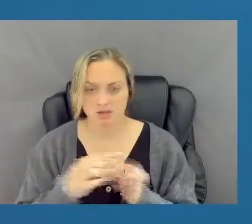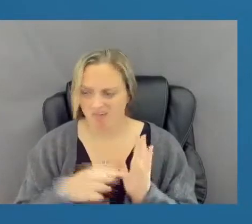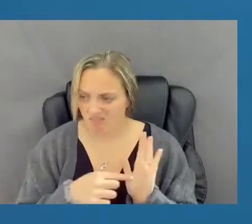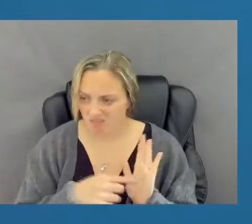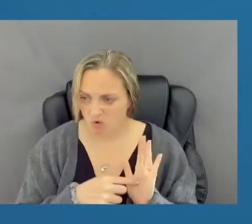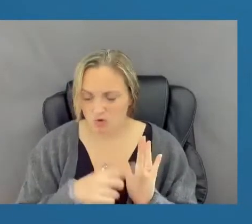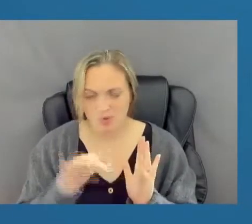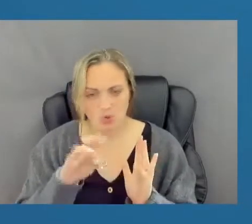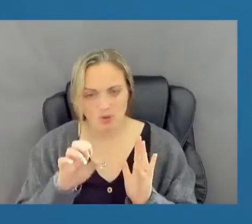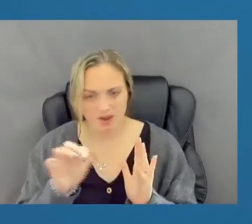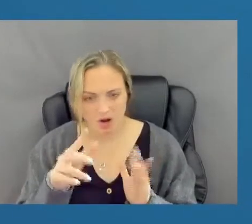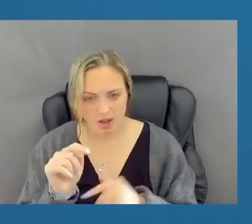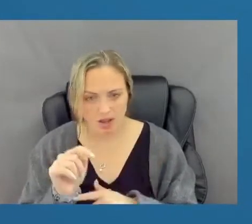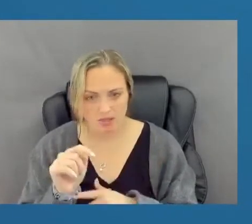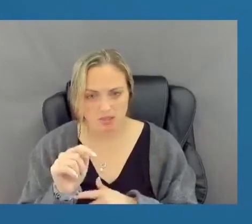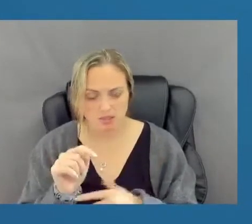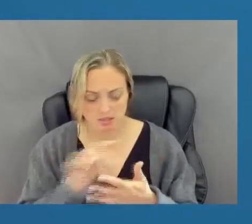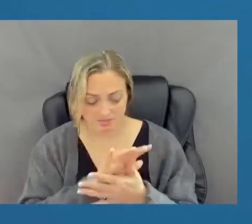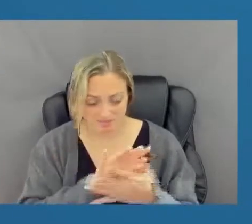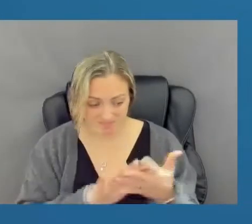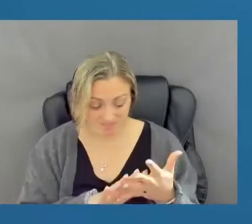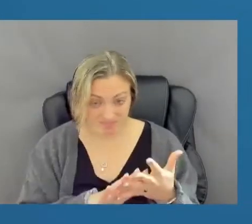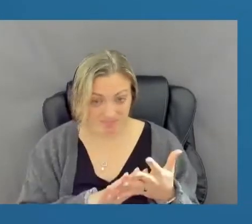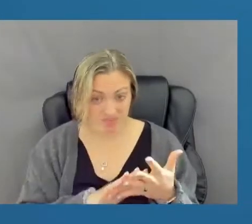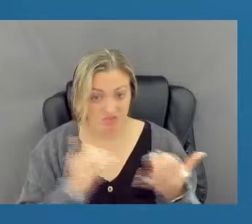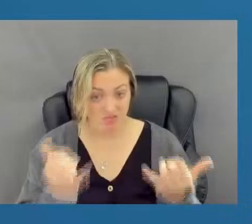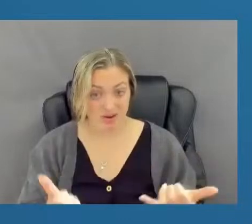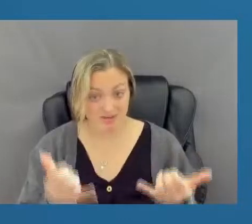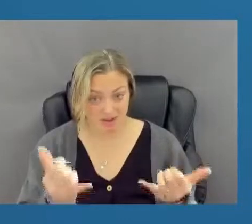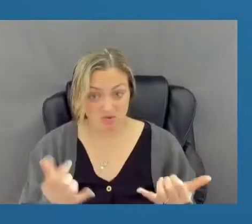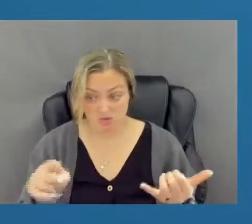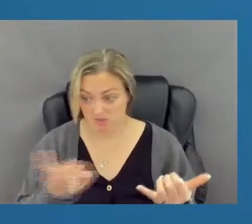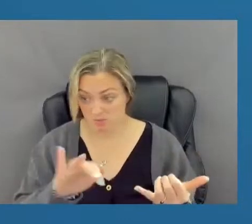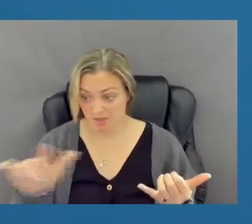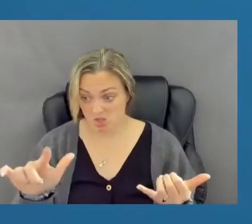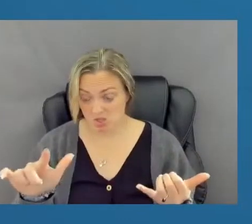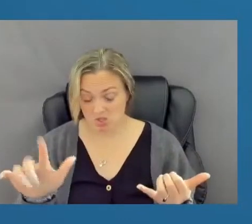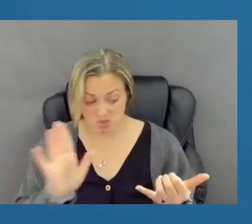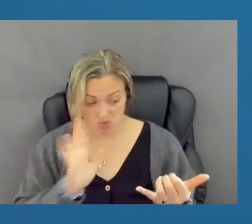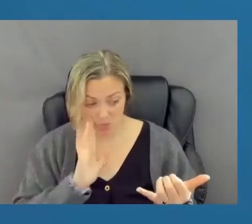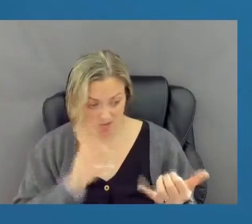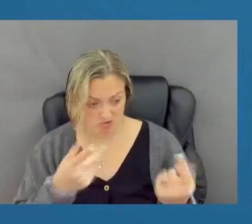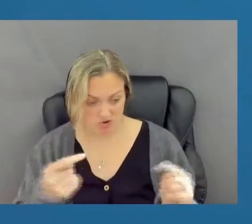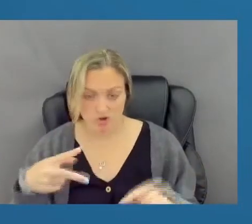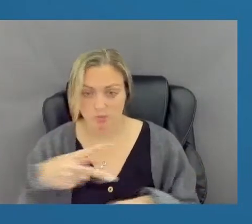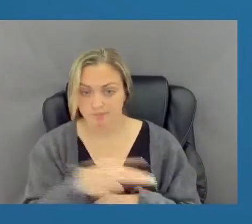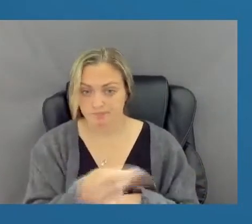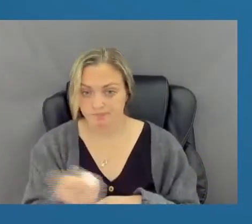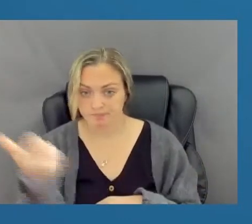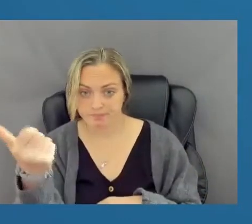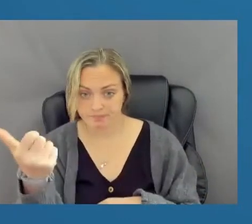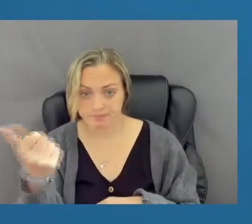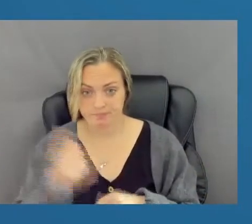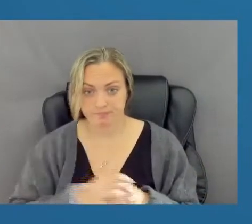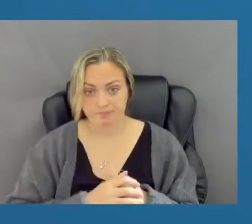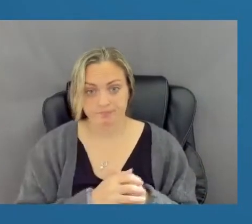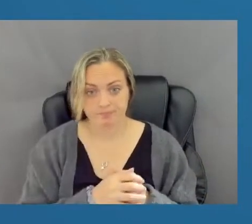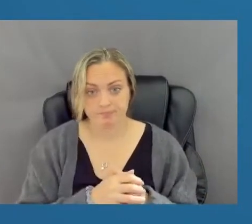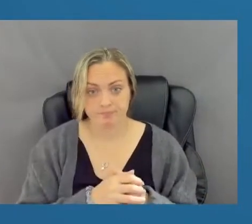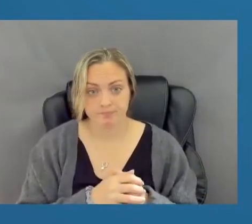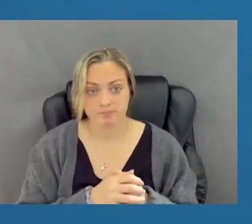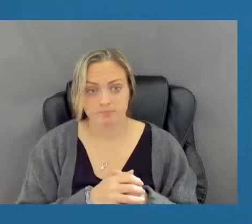all of which are on the chopping block at this moment in time. Now,